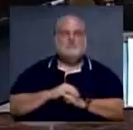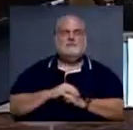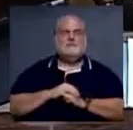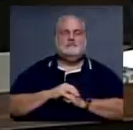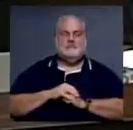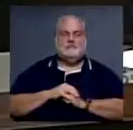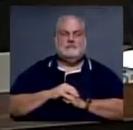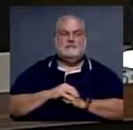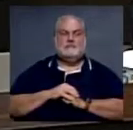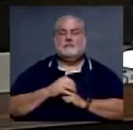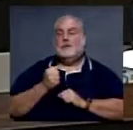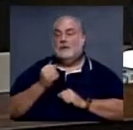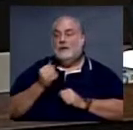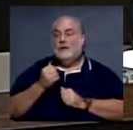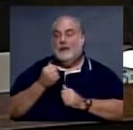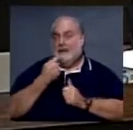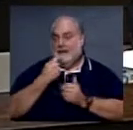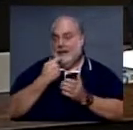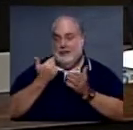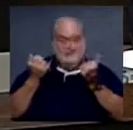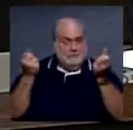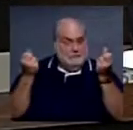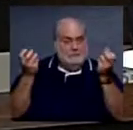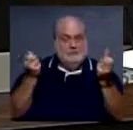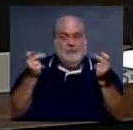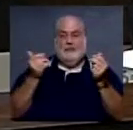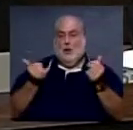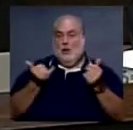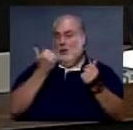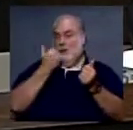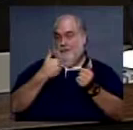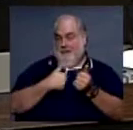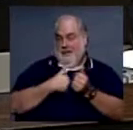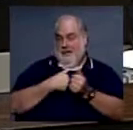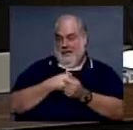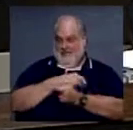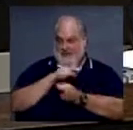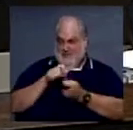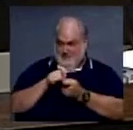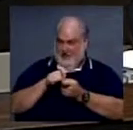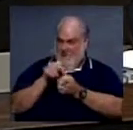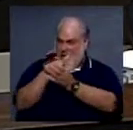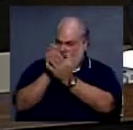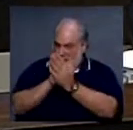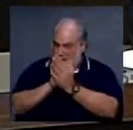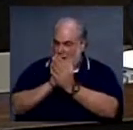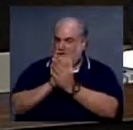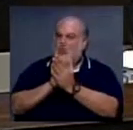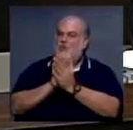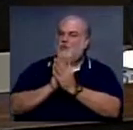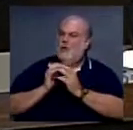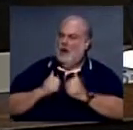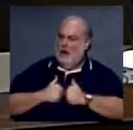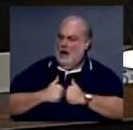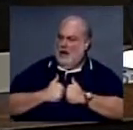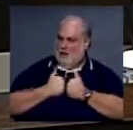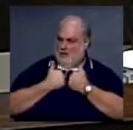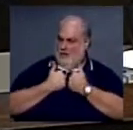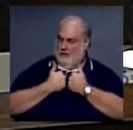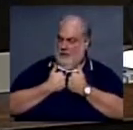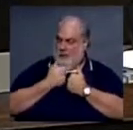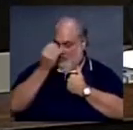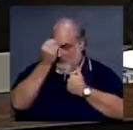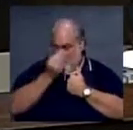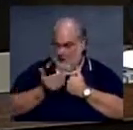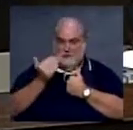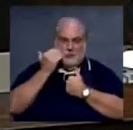then also, again, I repeat that so many of the residents that called me, and I specifically asked them, what was your address? And made them aware that